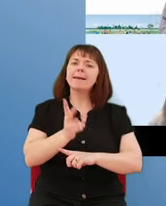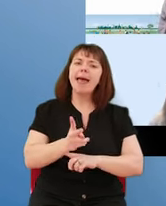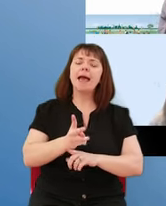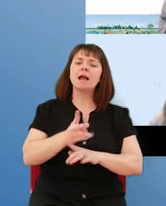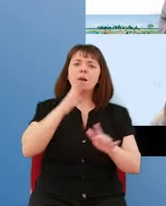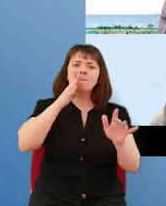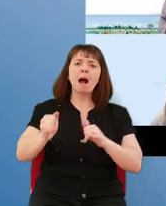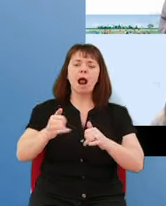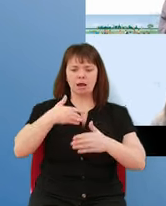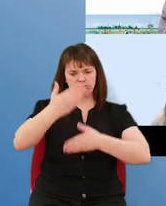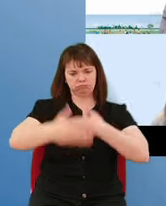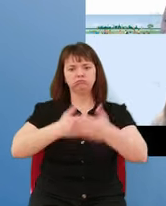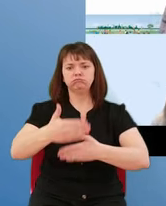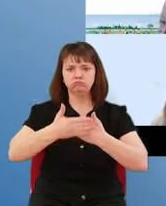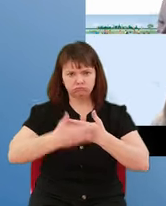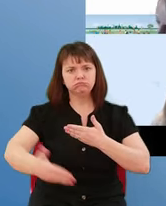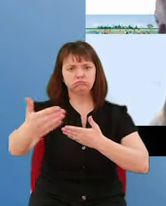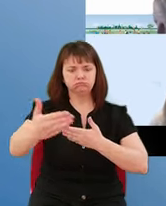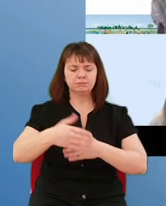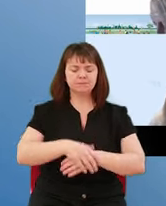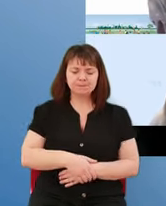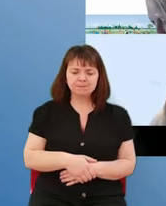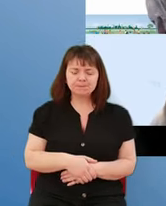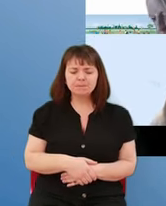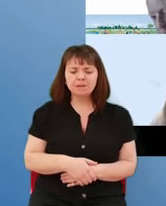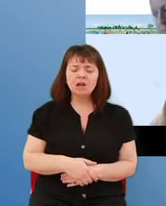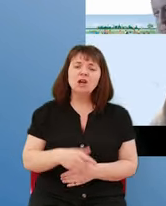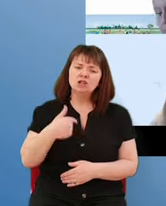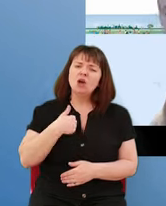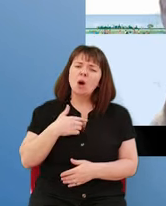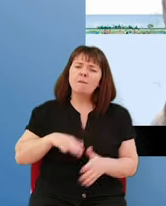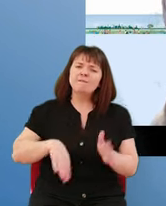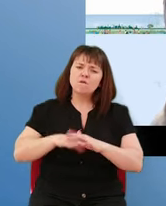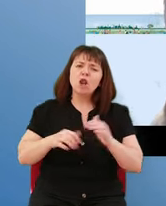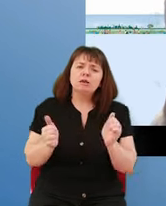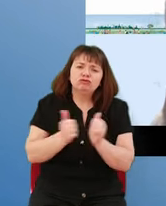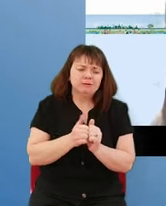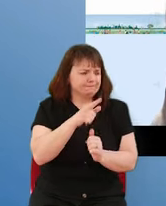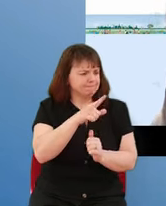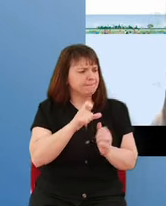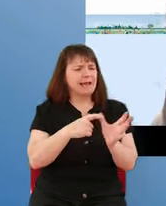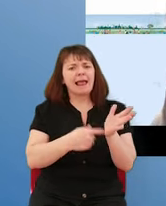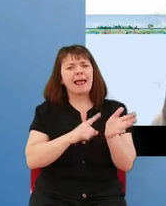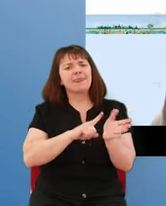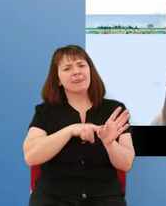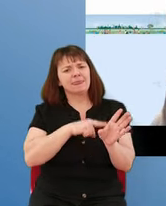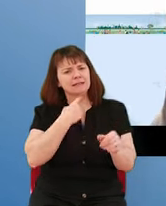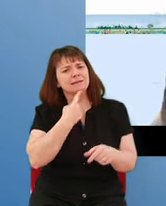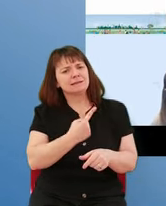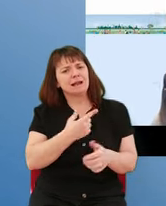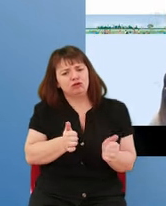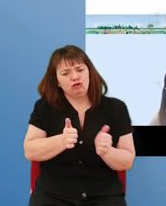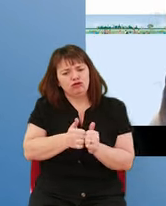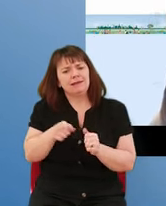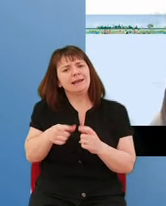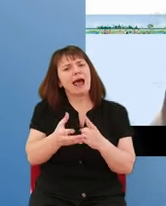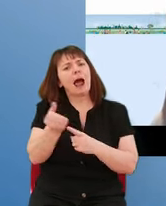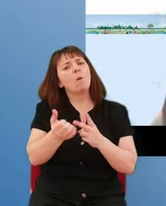and certainly agree they are outcomes to keep on learning based on each year and how it can improve, and certainly